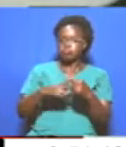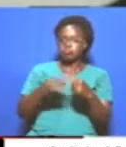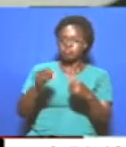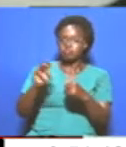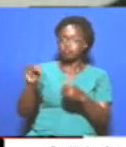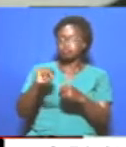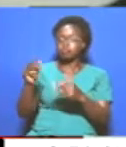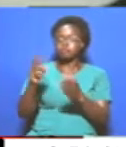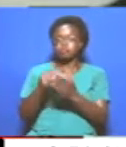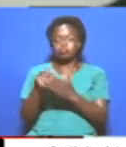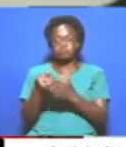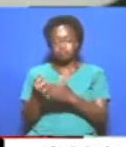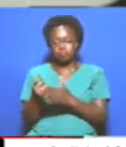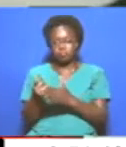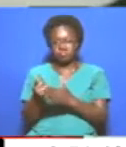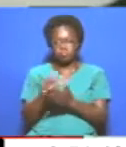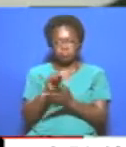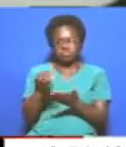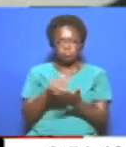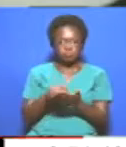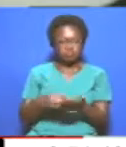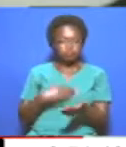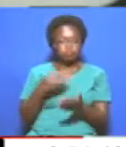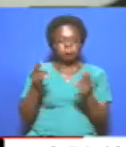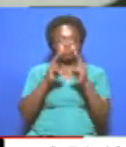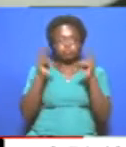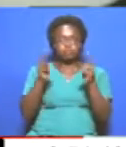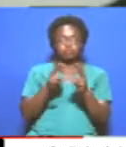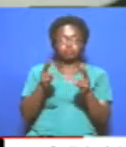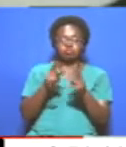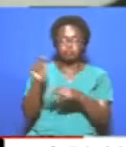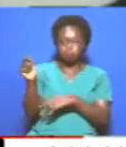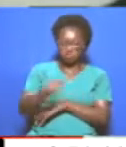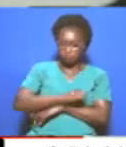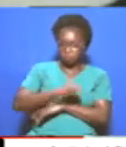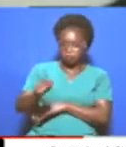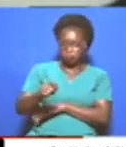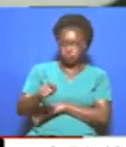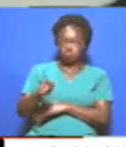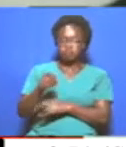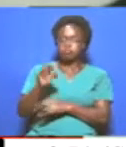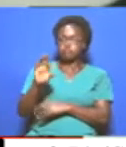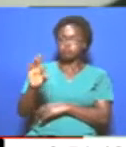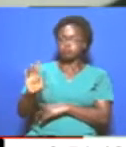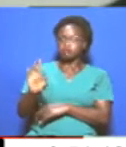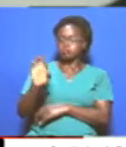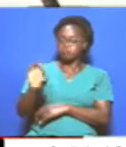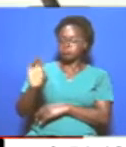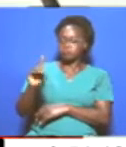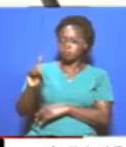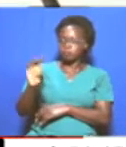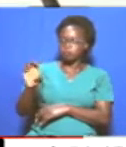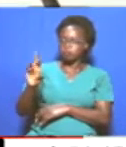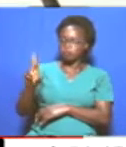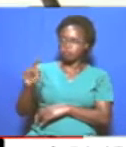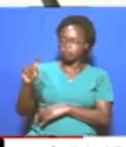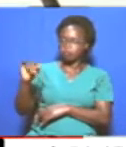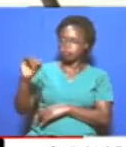The center was meant to host the International Tennis Federation Training Center for Africa.